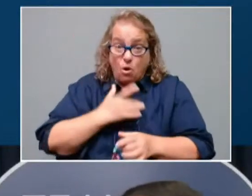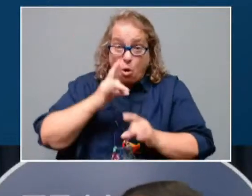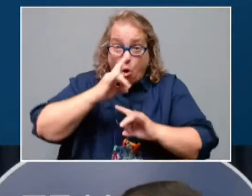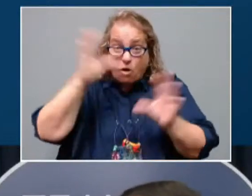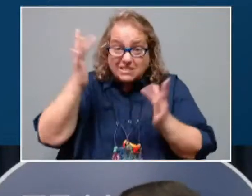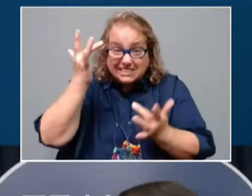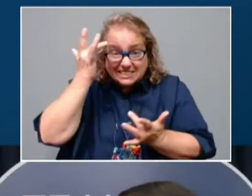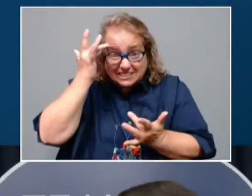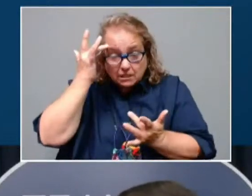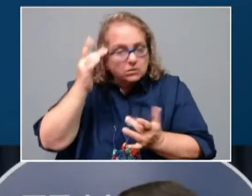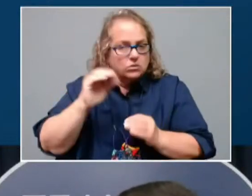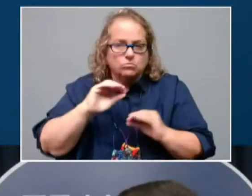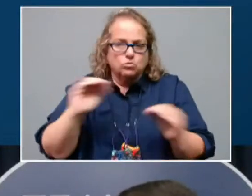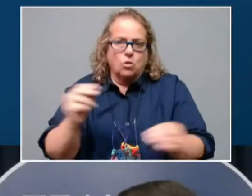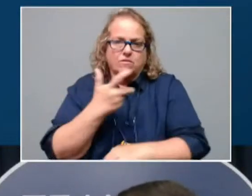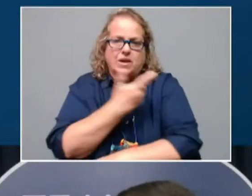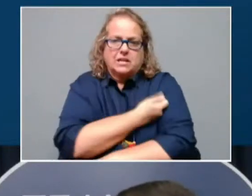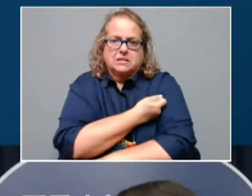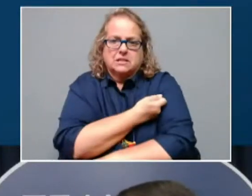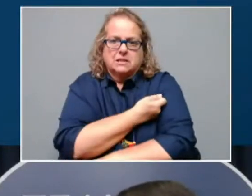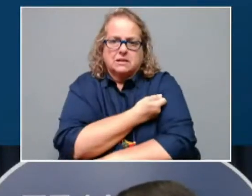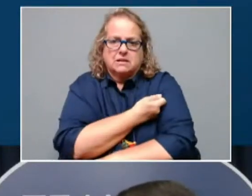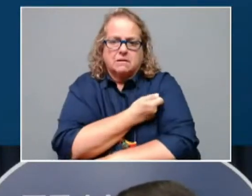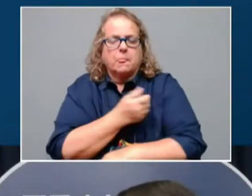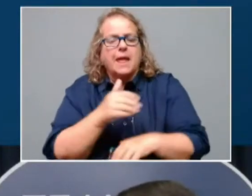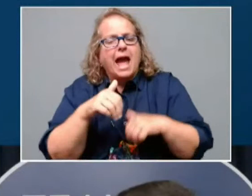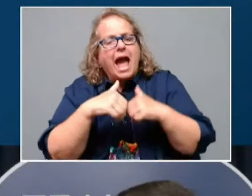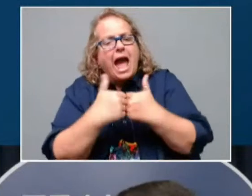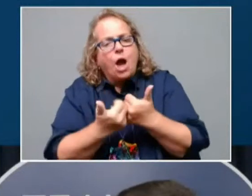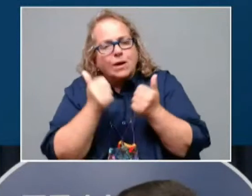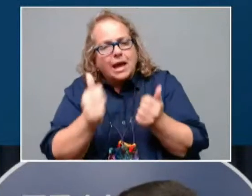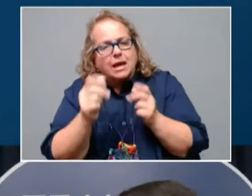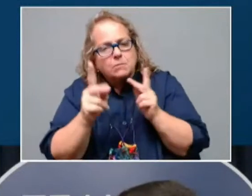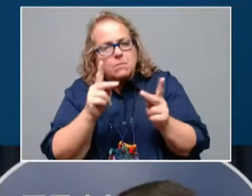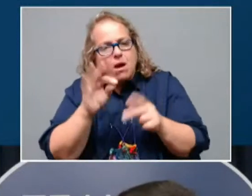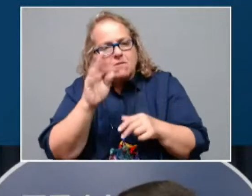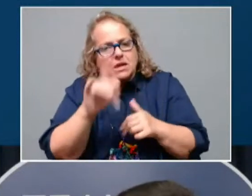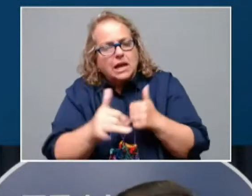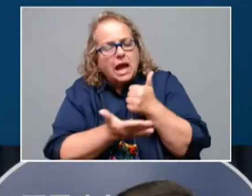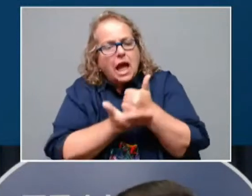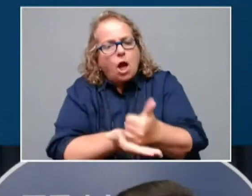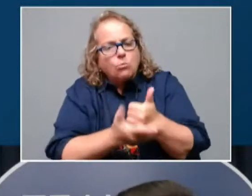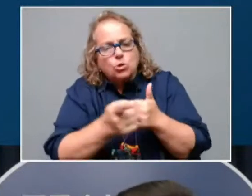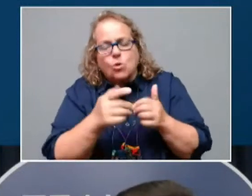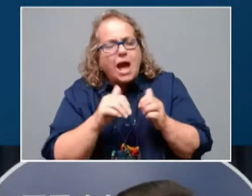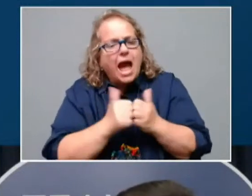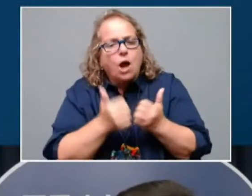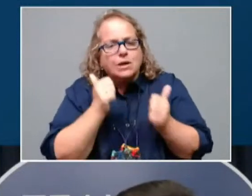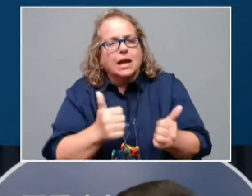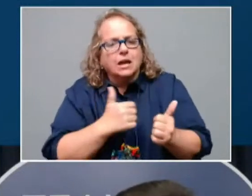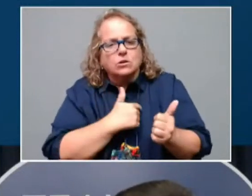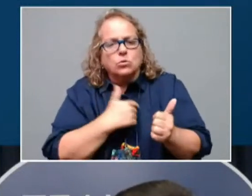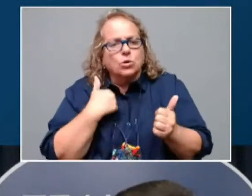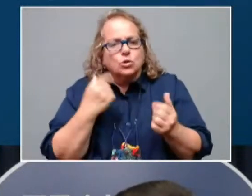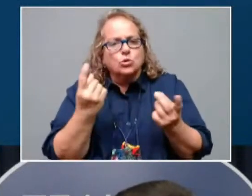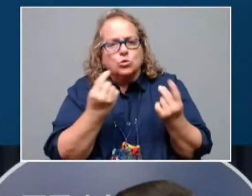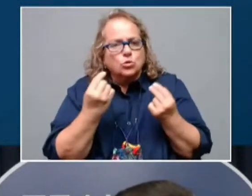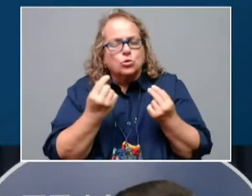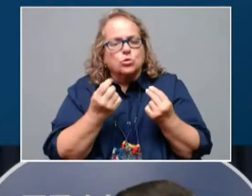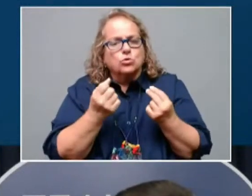So how can the people of Kentucky help y'all? How do we push through this without y'all having to see so many sick